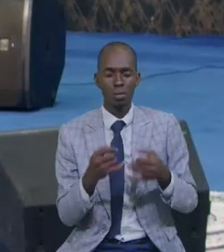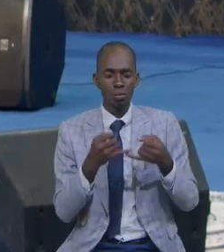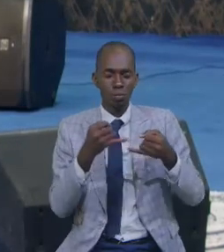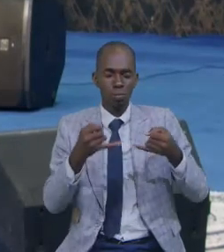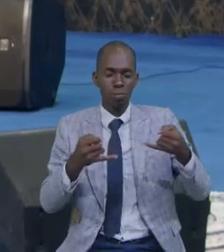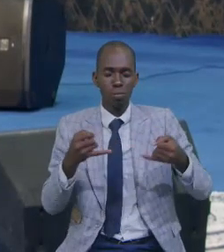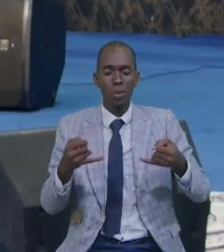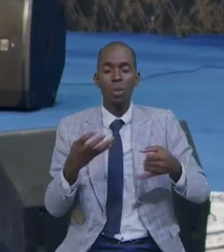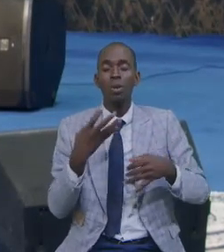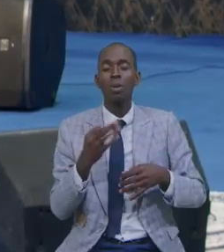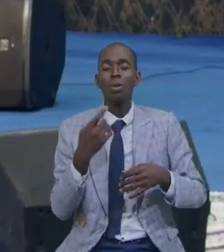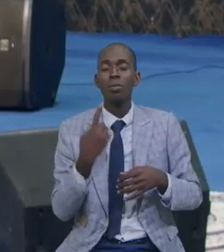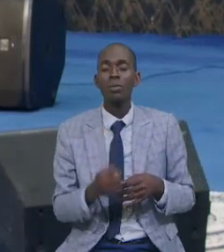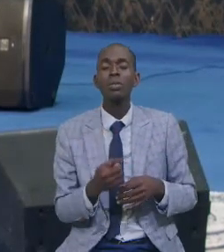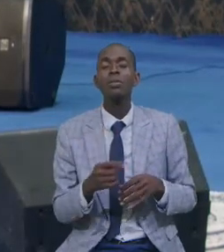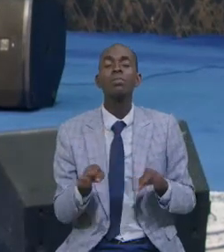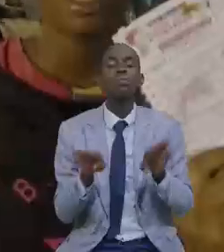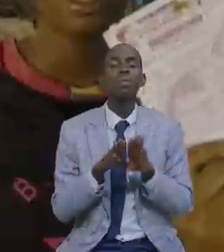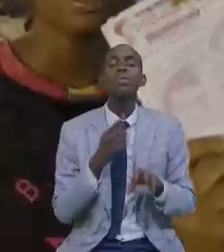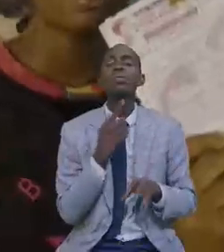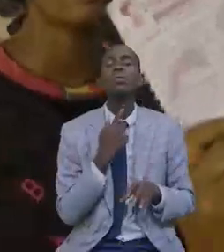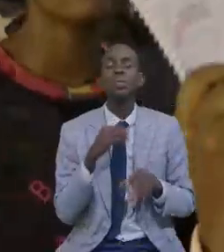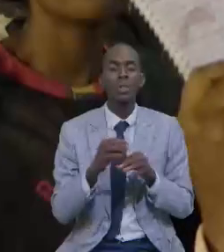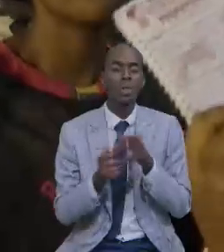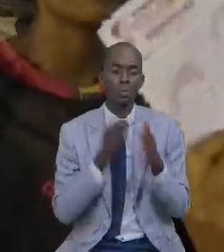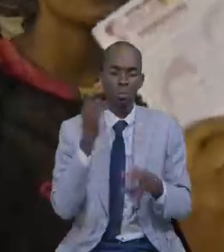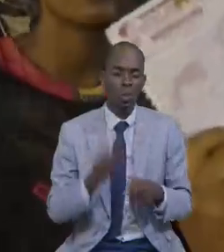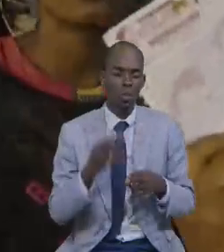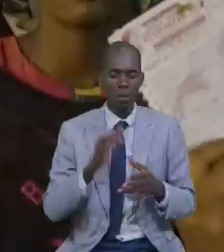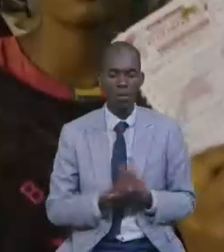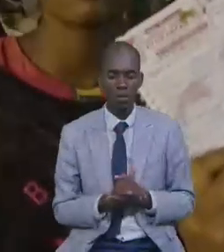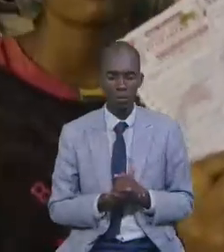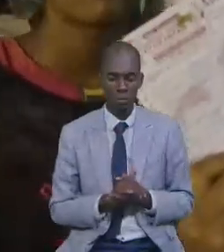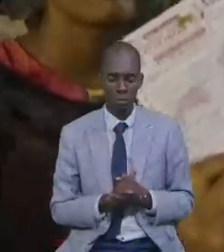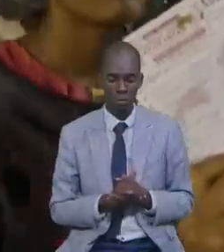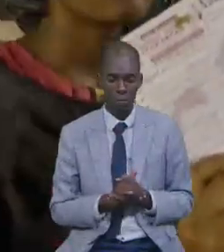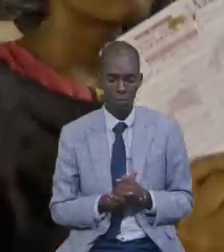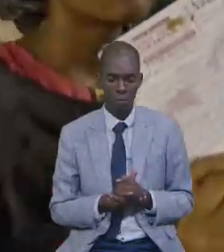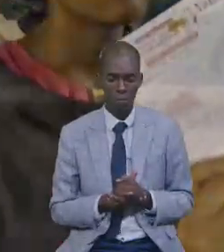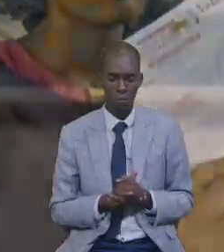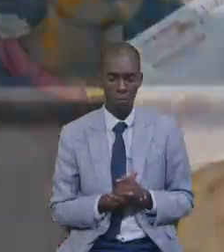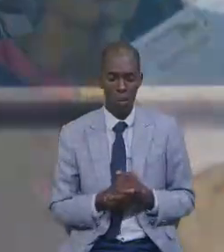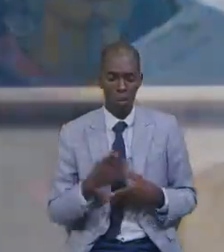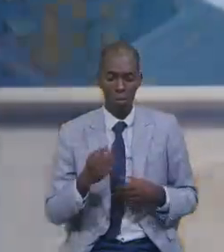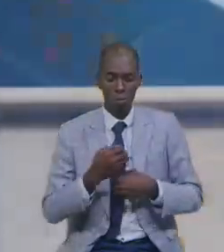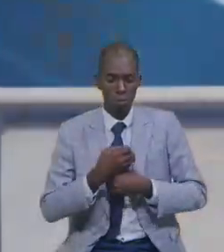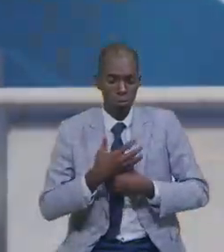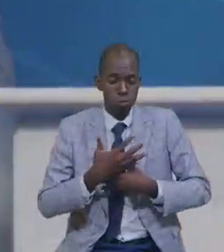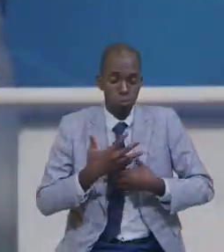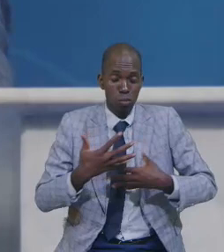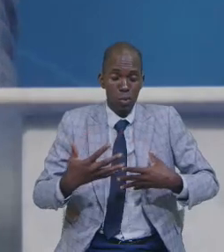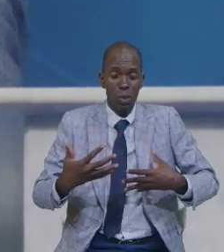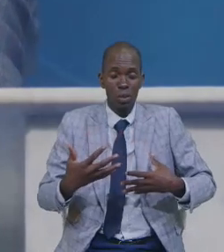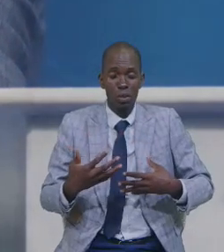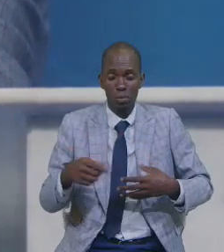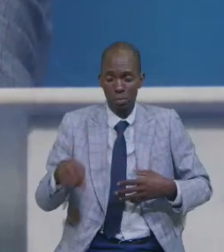dumb throat in Jesus' name. The swelling,